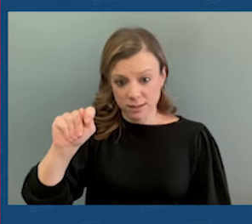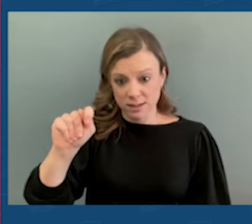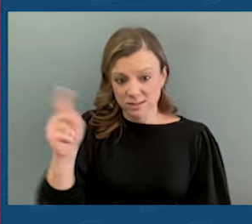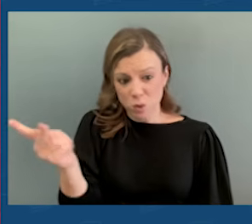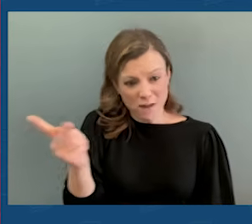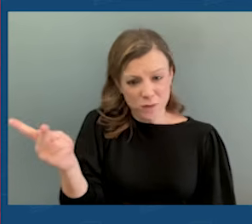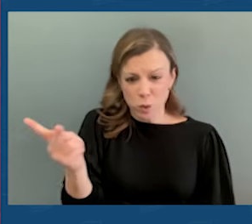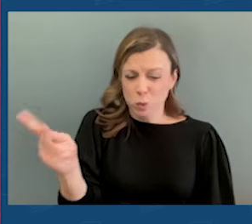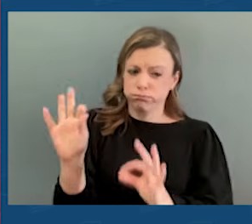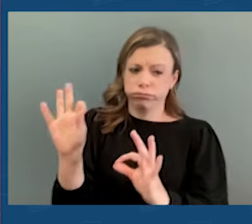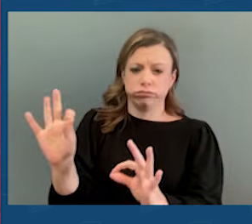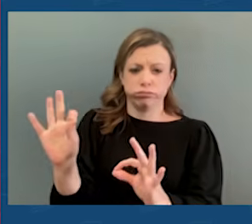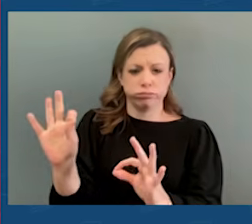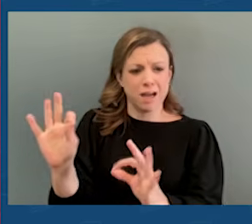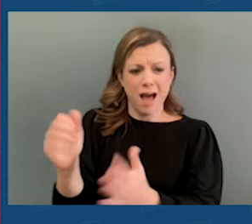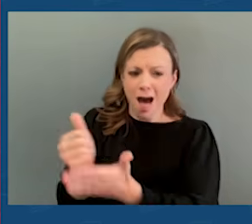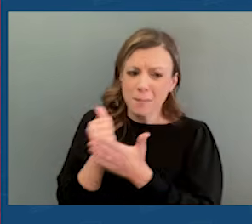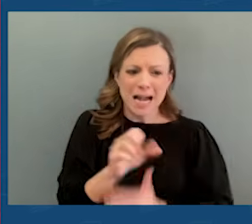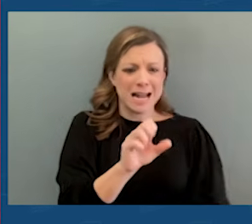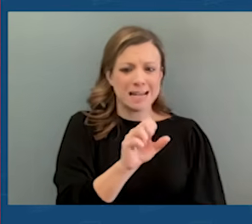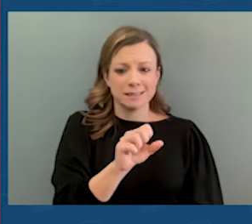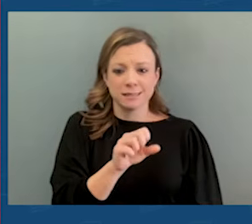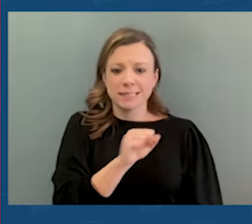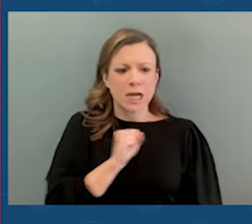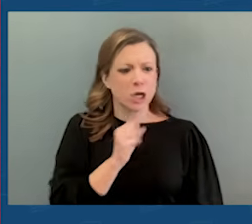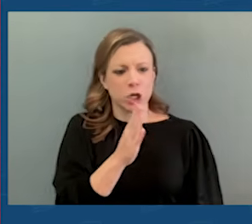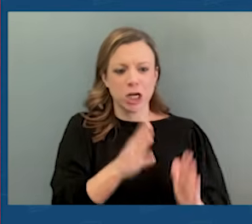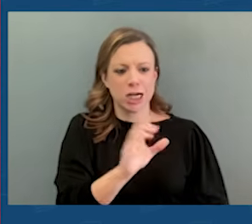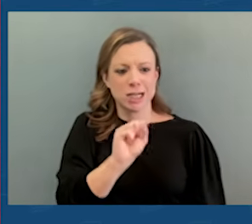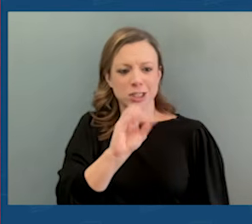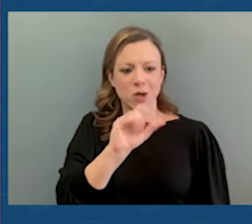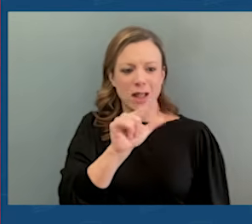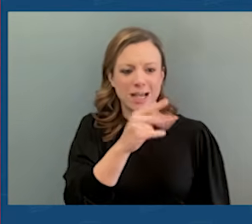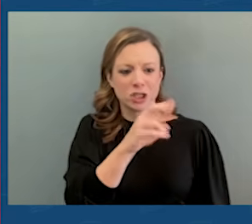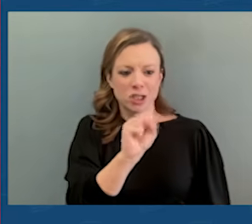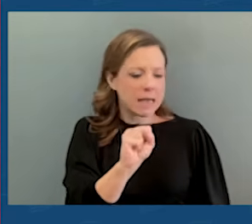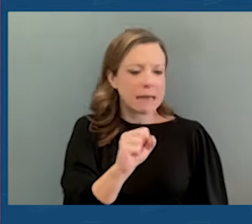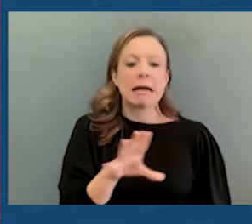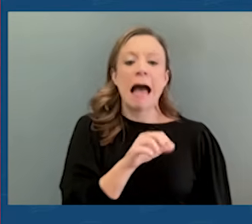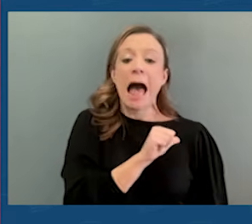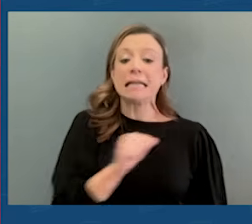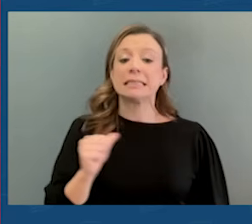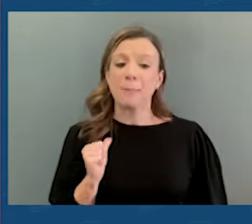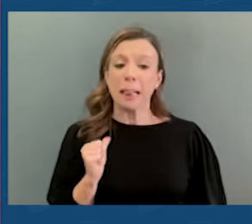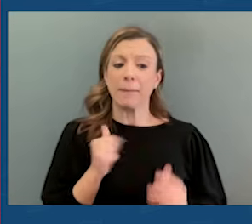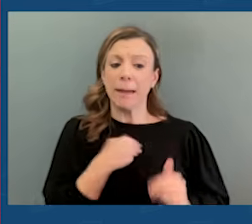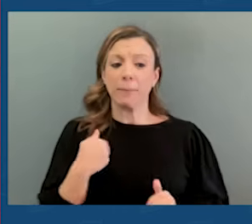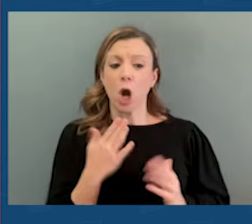line, Senator Solages, I'm sorry, didn't mean to, you gotta stay there.